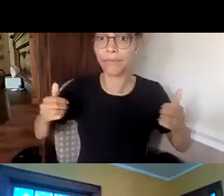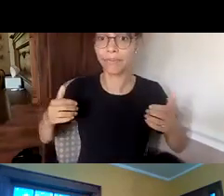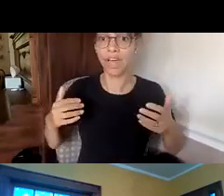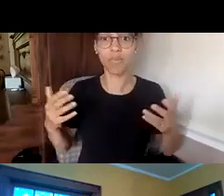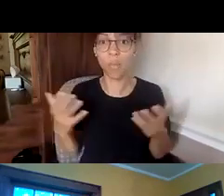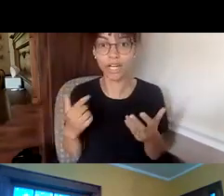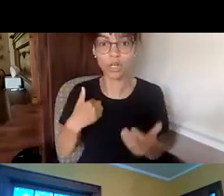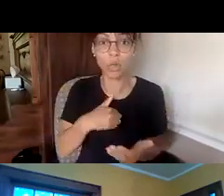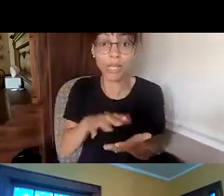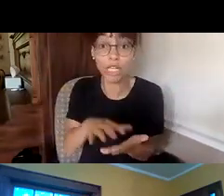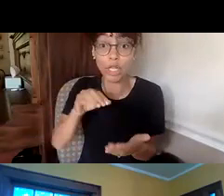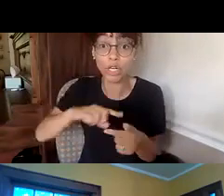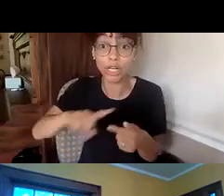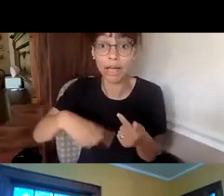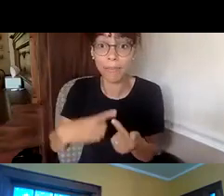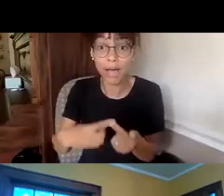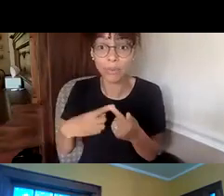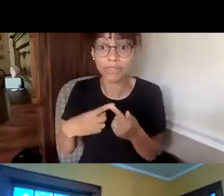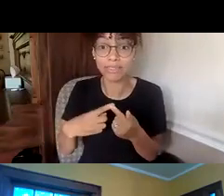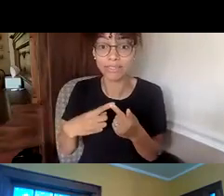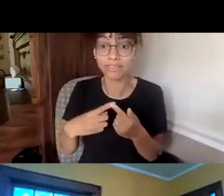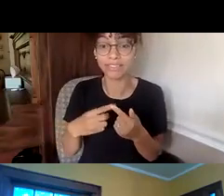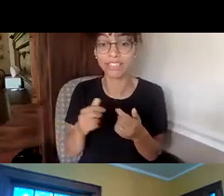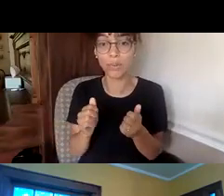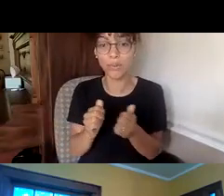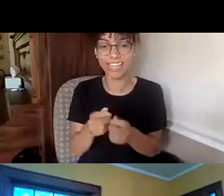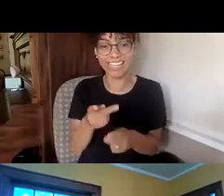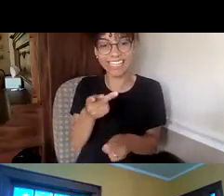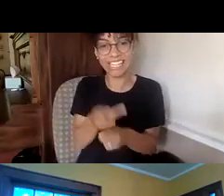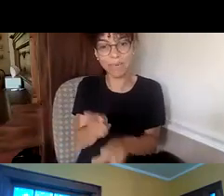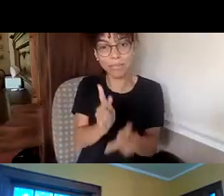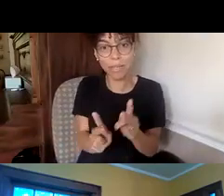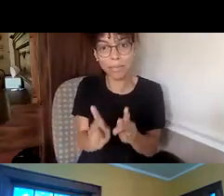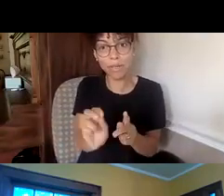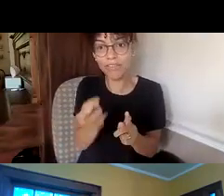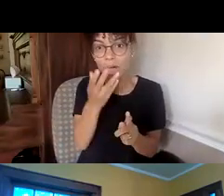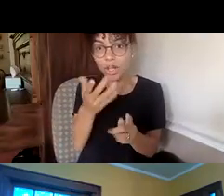about as it relates to kind of keeping people of color out.